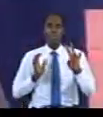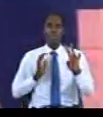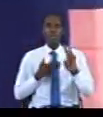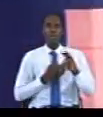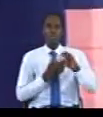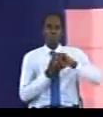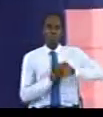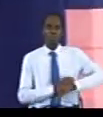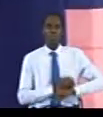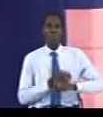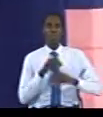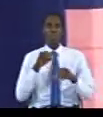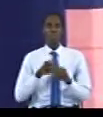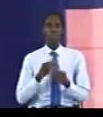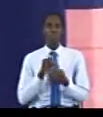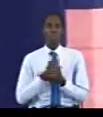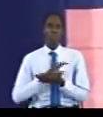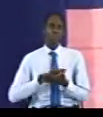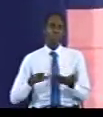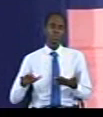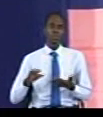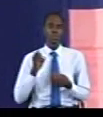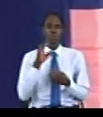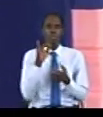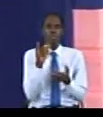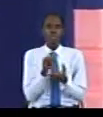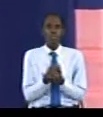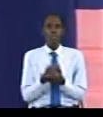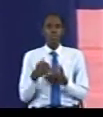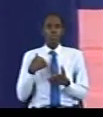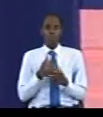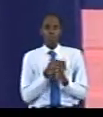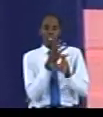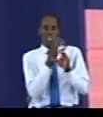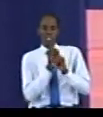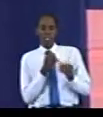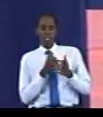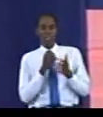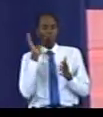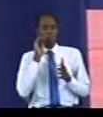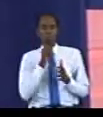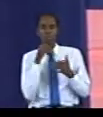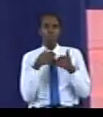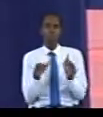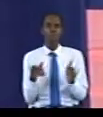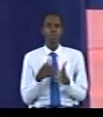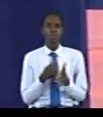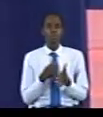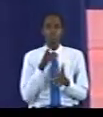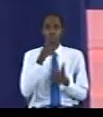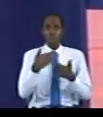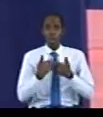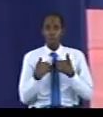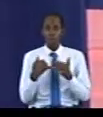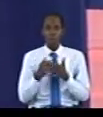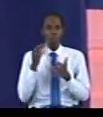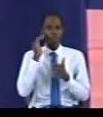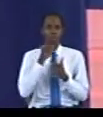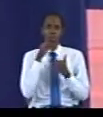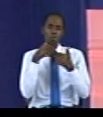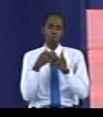preservation in sanctification. So that we get it, we will not lose it. You have it, you will not lose